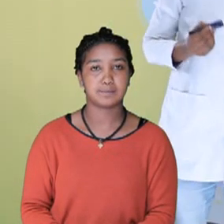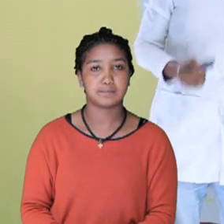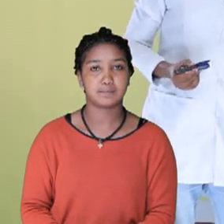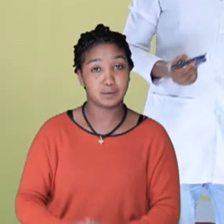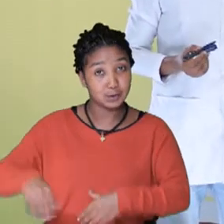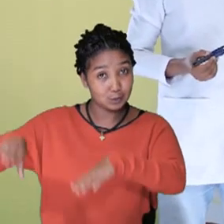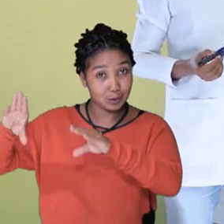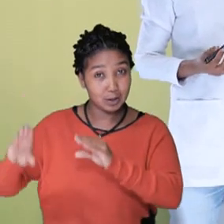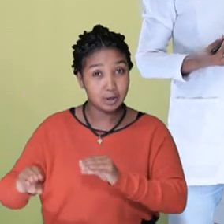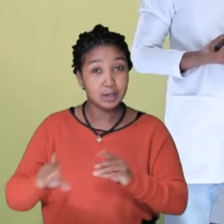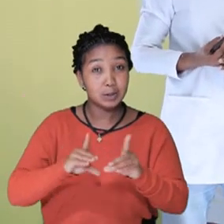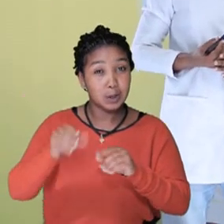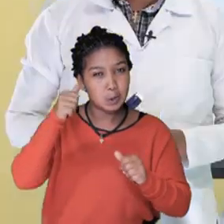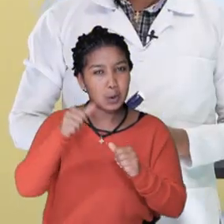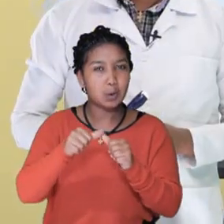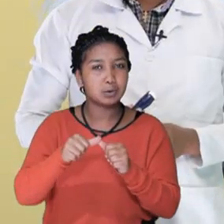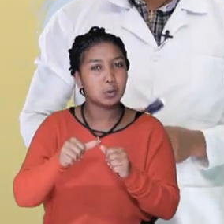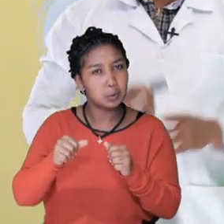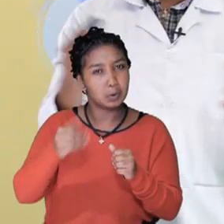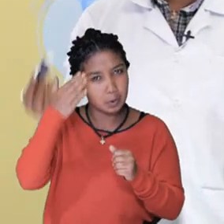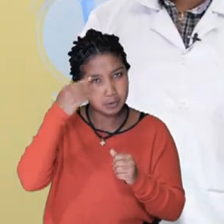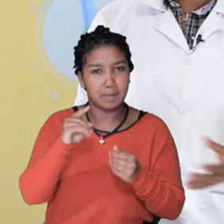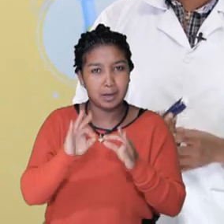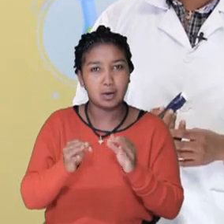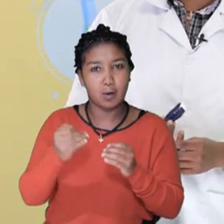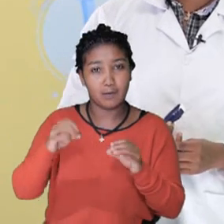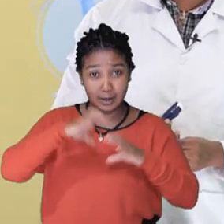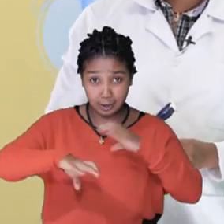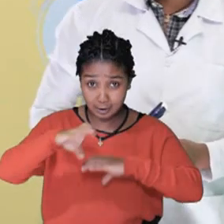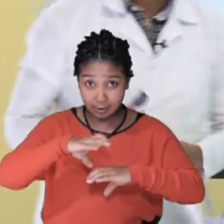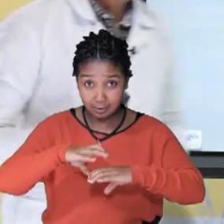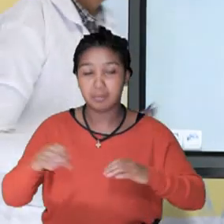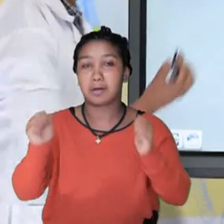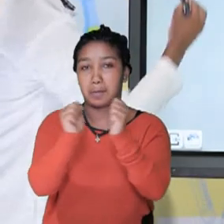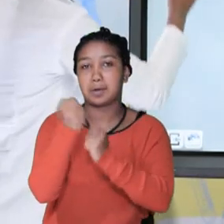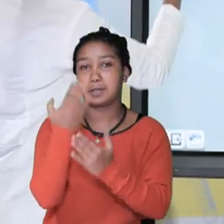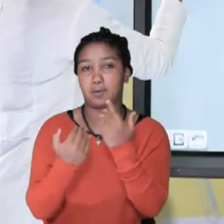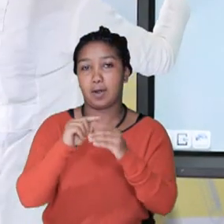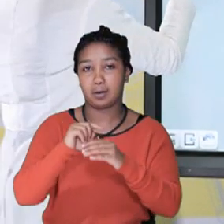Students, do you know the meaning of heat? Okay, let us discuss together.